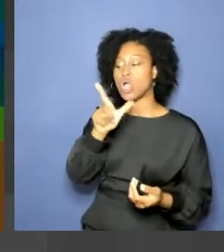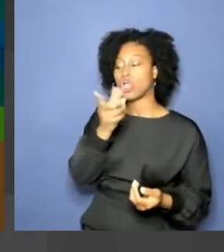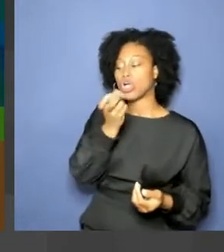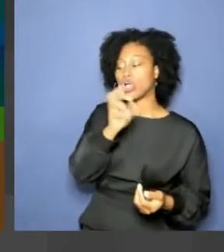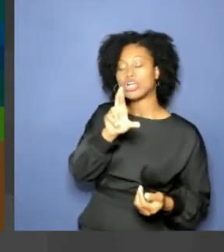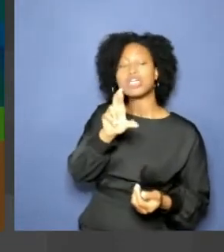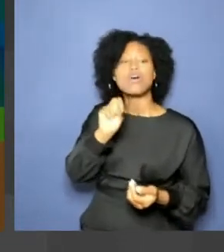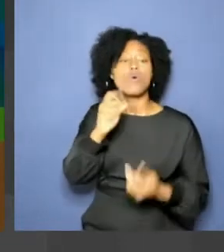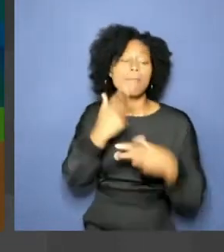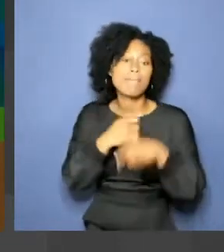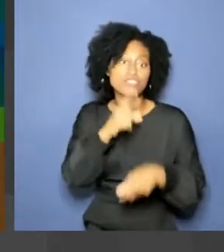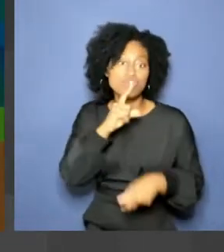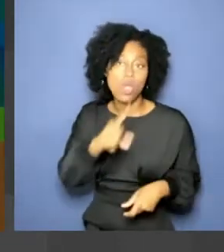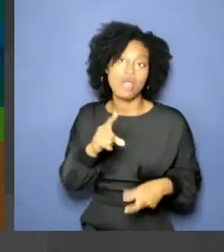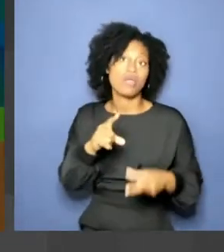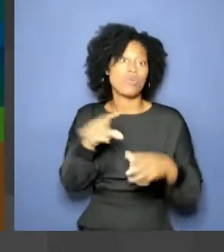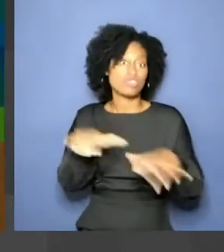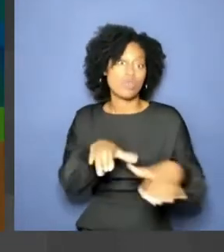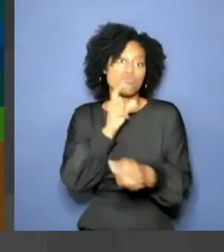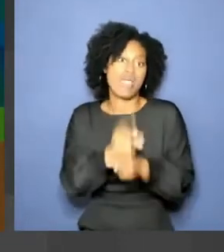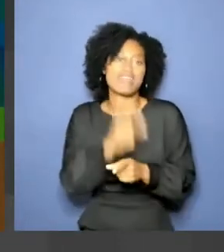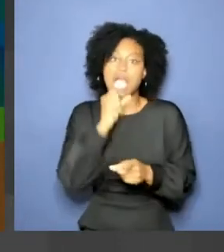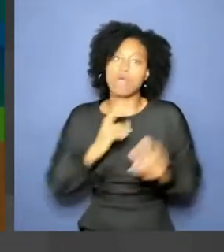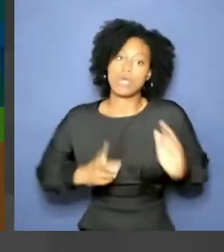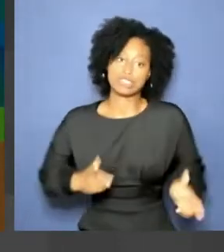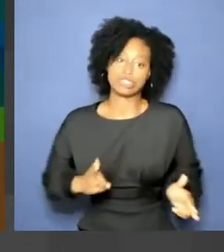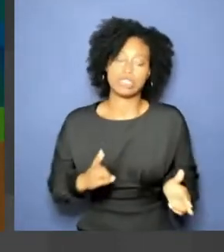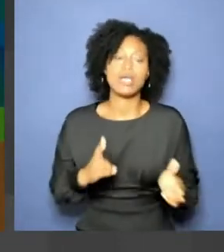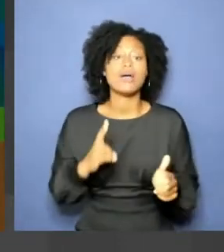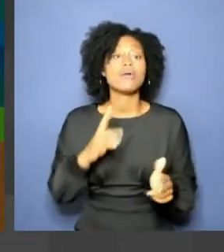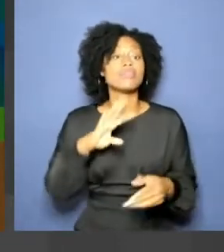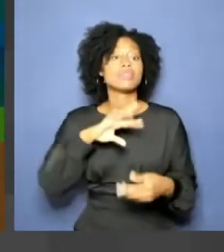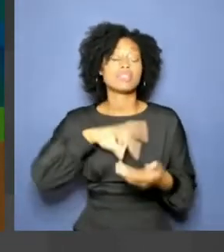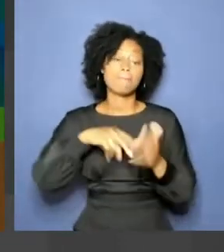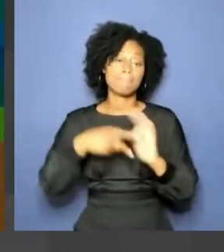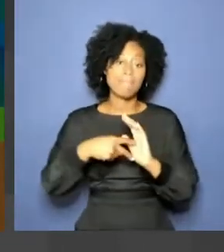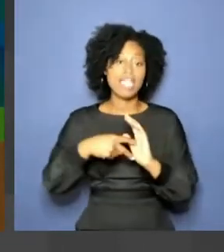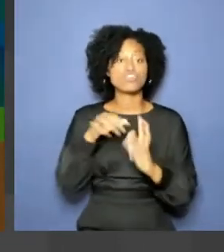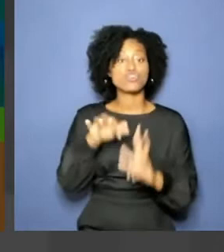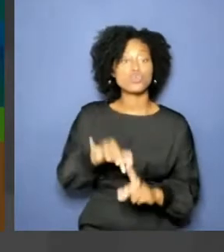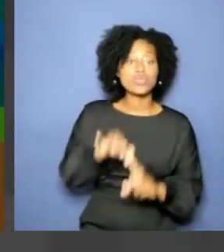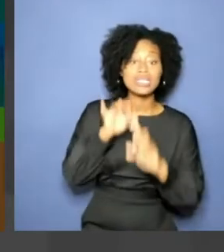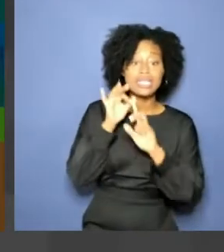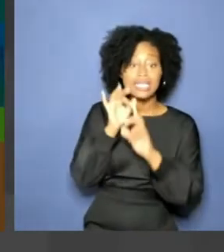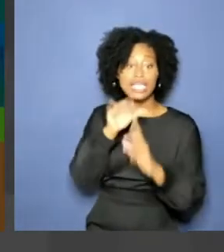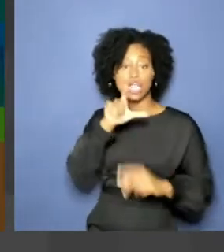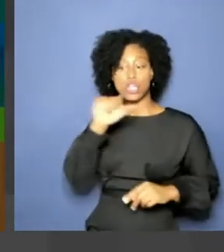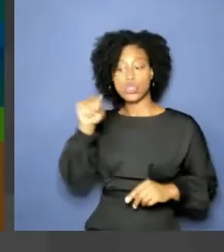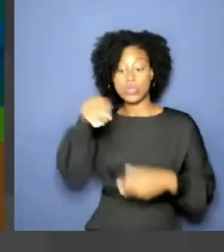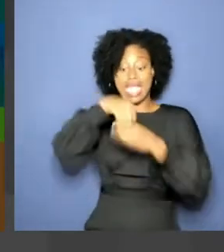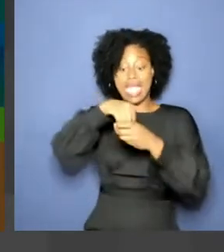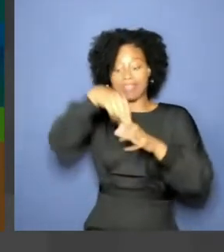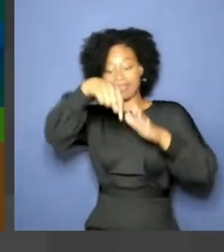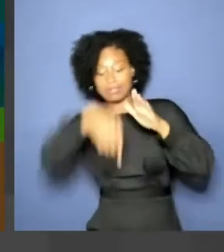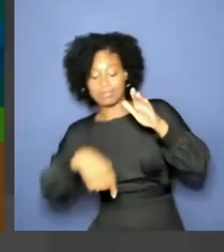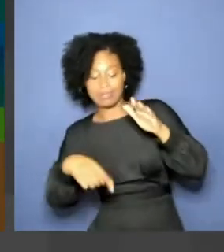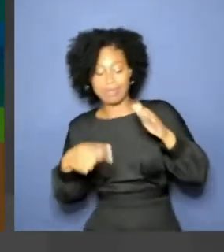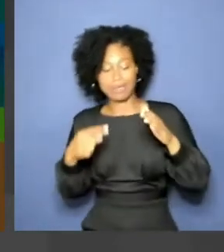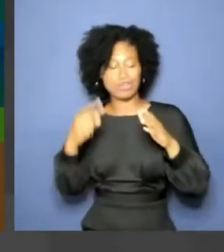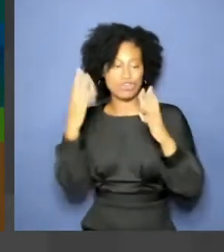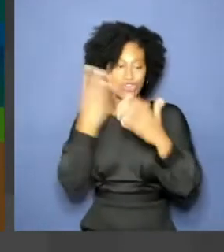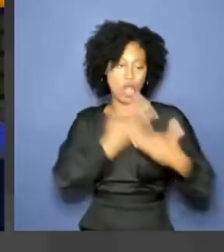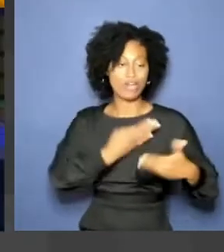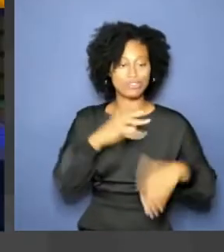right and that we didn't just rush it. That includes even unique loot inside the Deep Dark as well. And yeah,